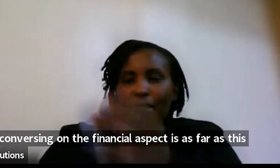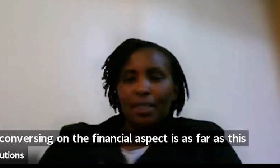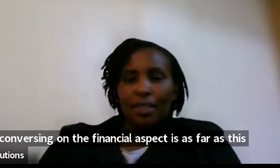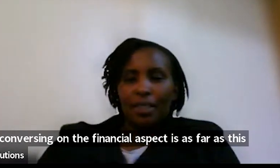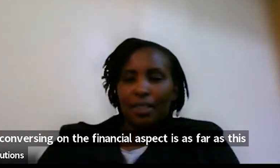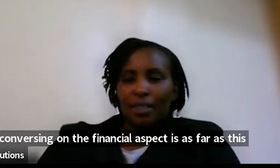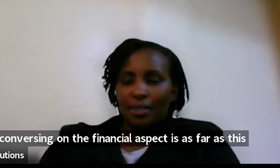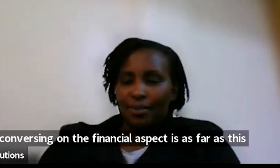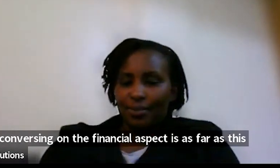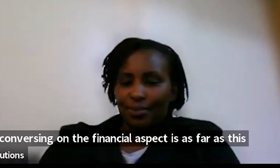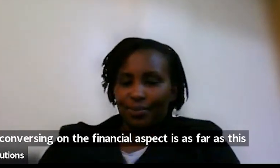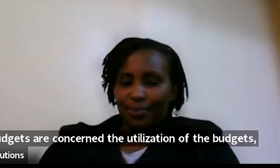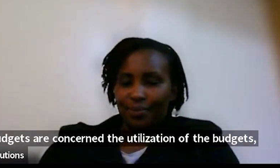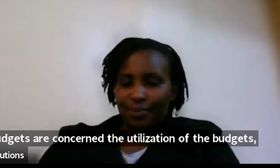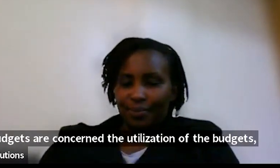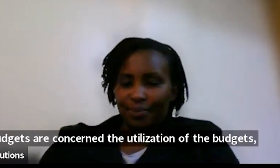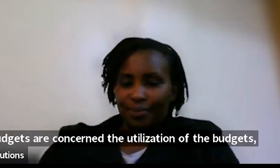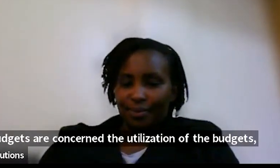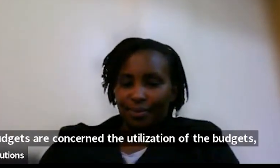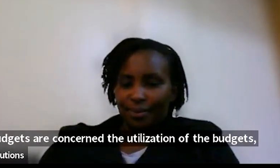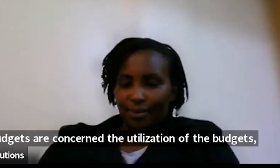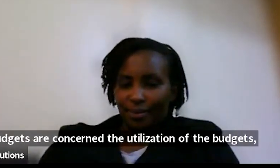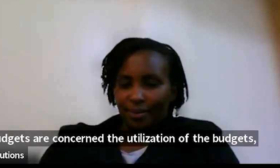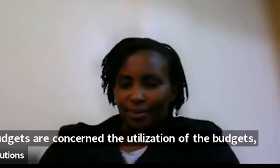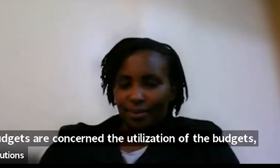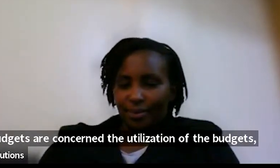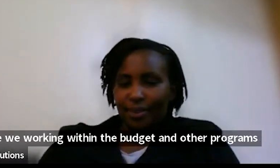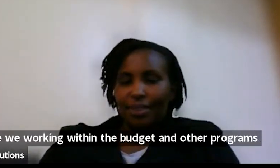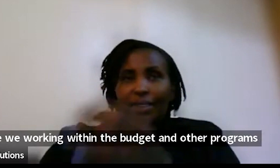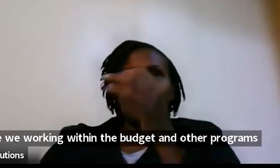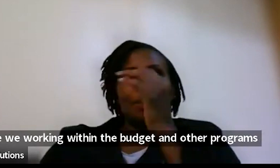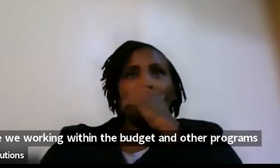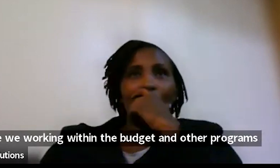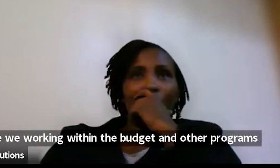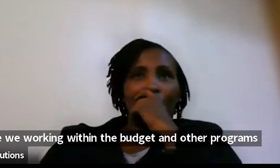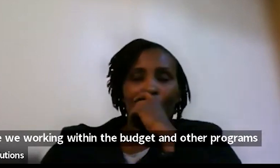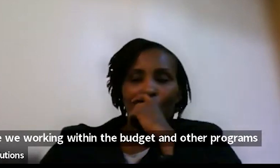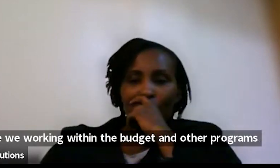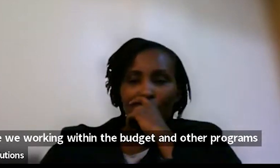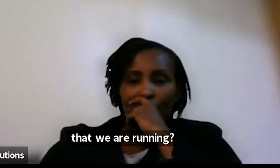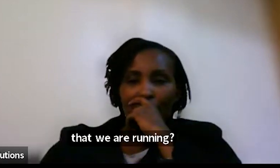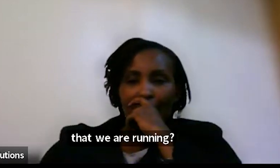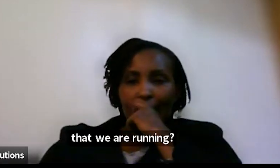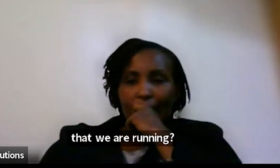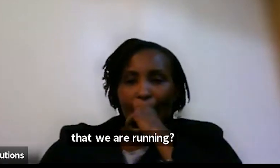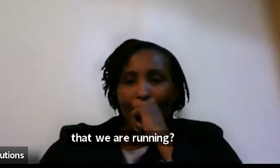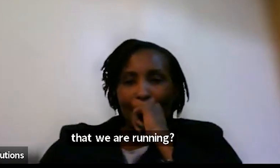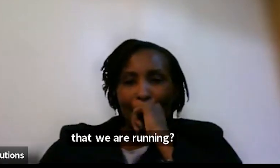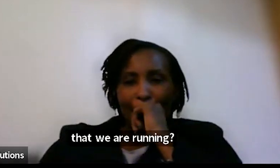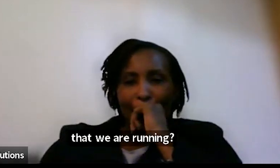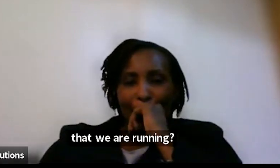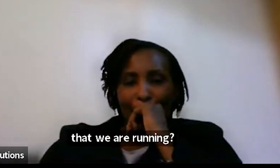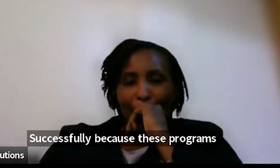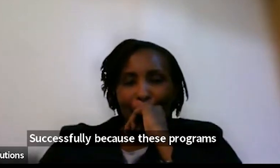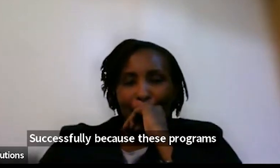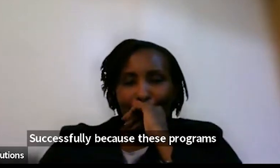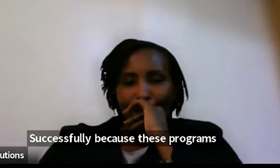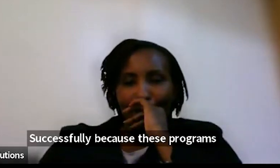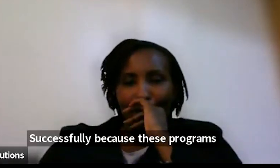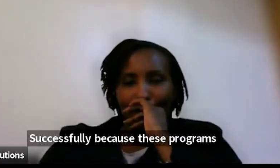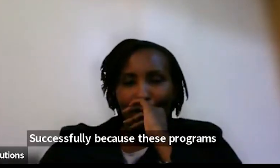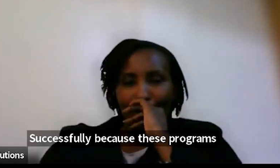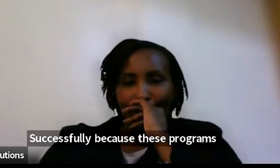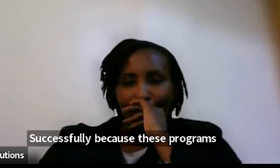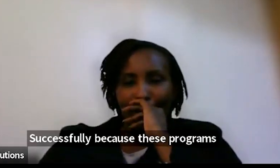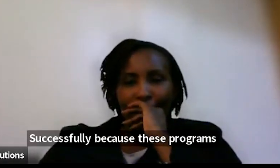we working within the budget, and are the programs that we are running successful? Because these programs are run by the